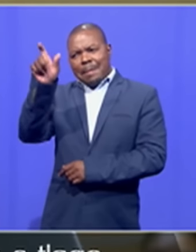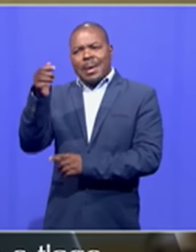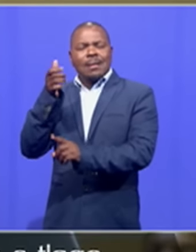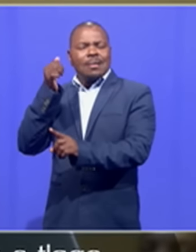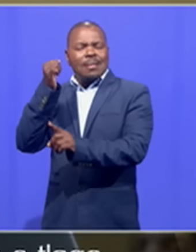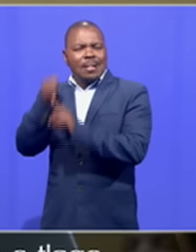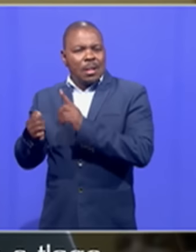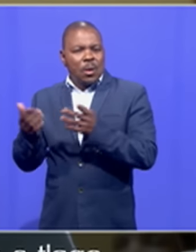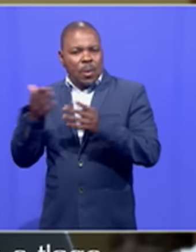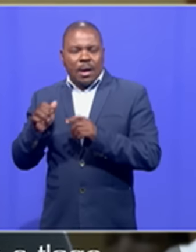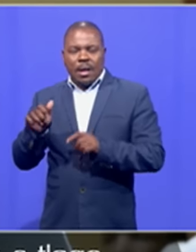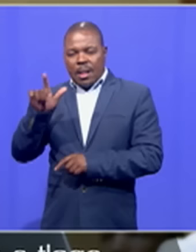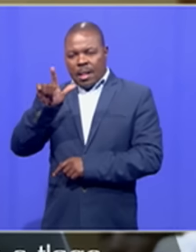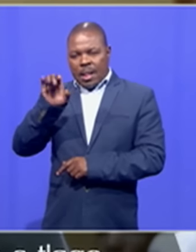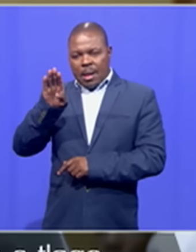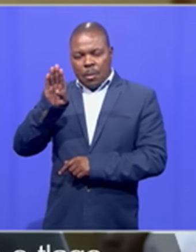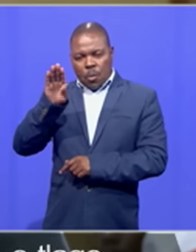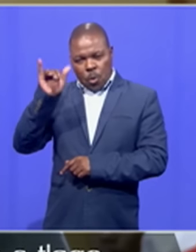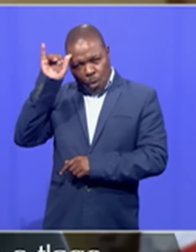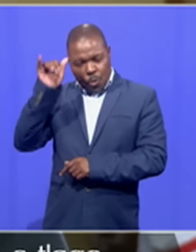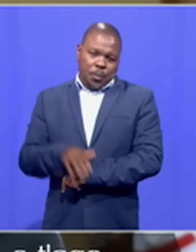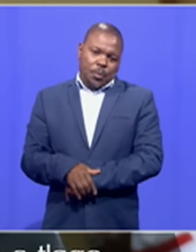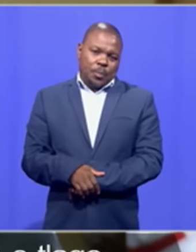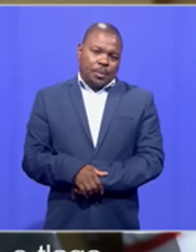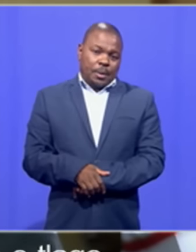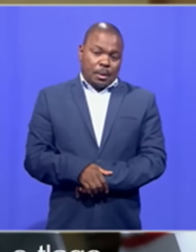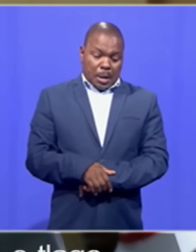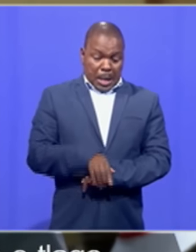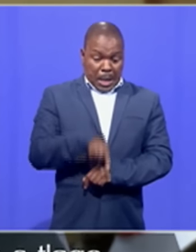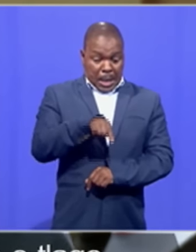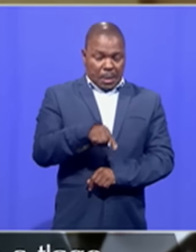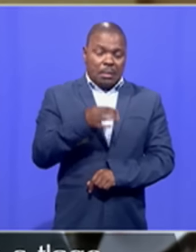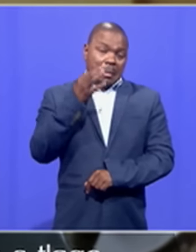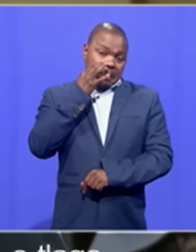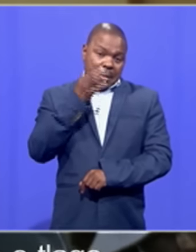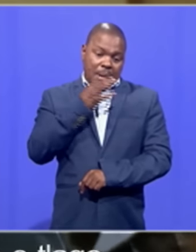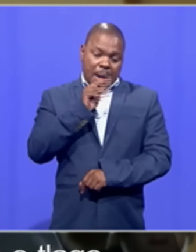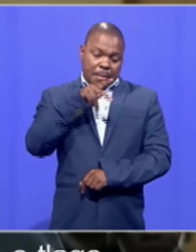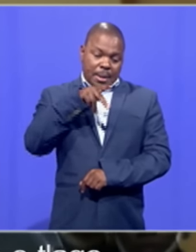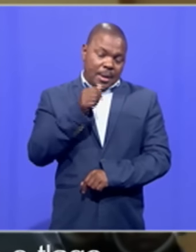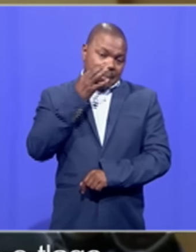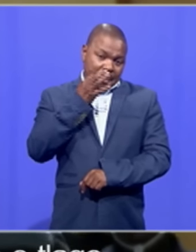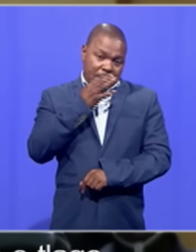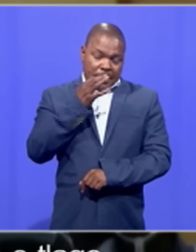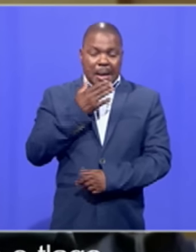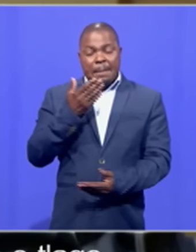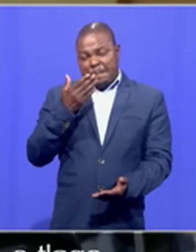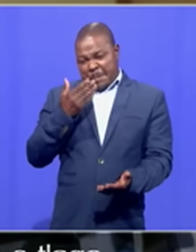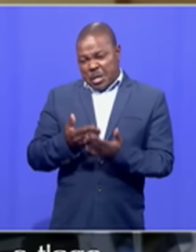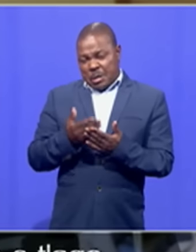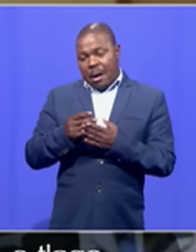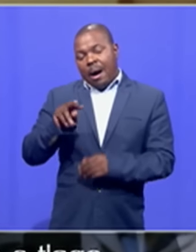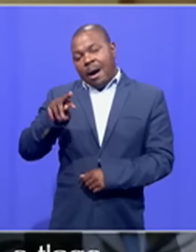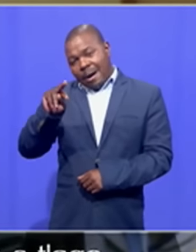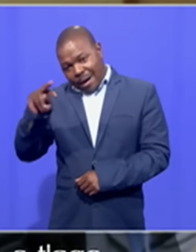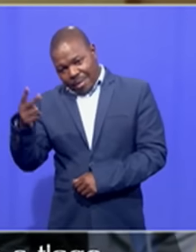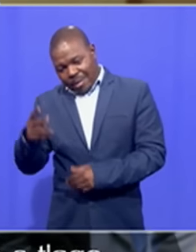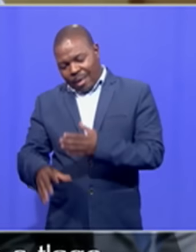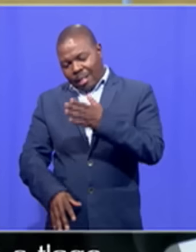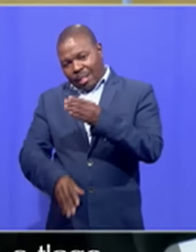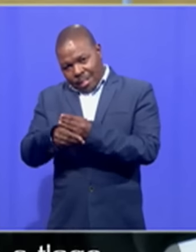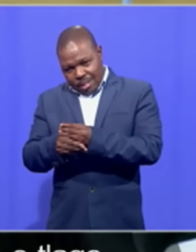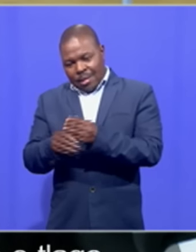kgorontsheko ya Magistrata wa Lebogong. The state further alleges that it is possible that there is an additional charge